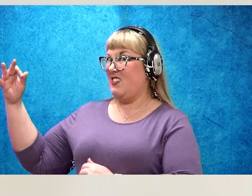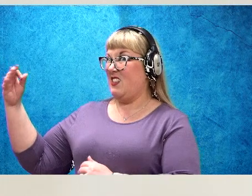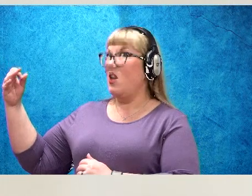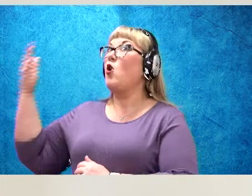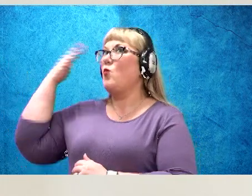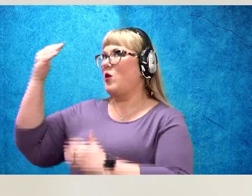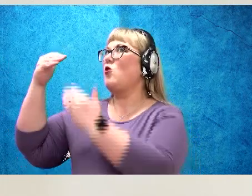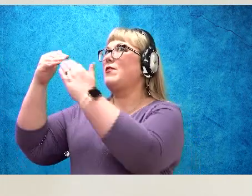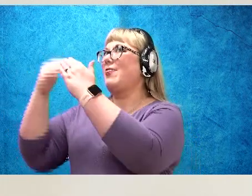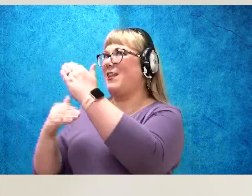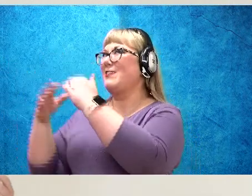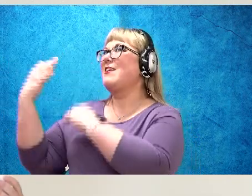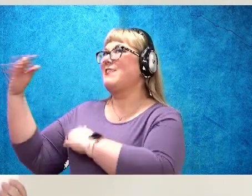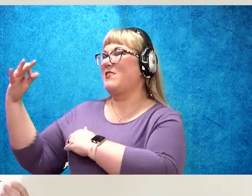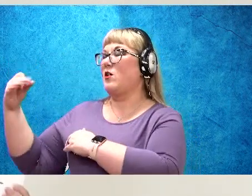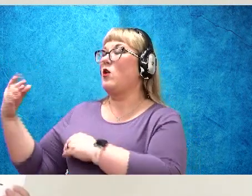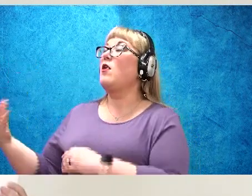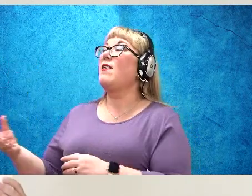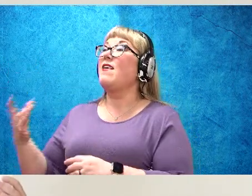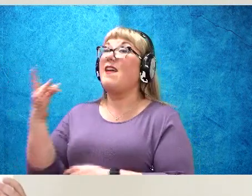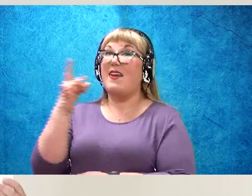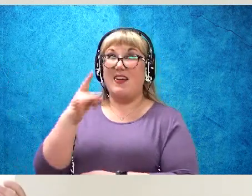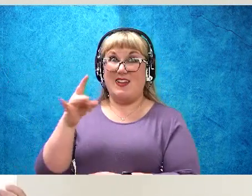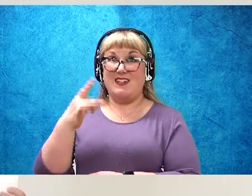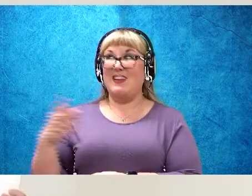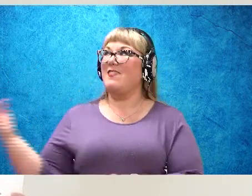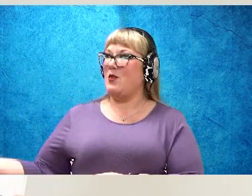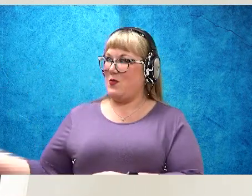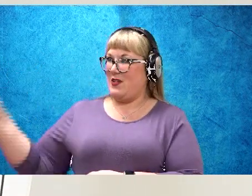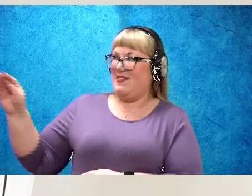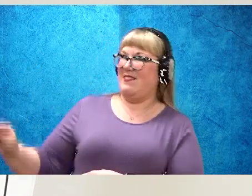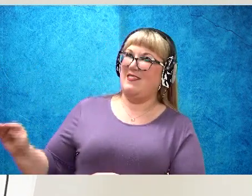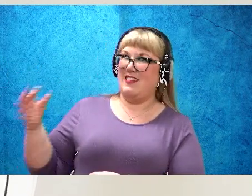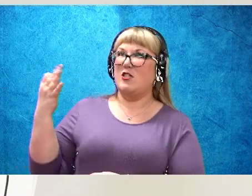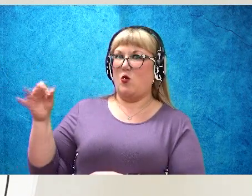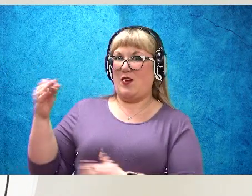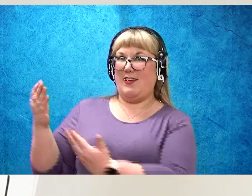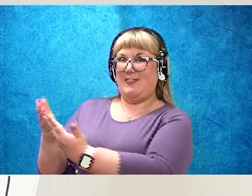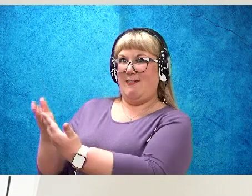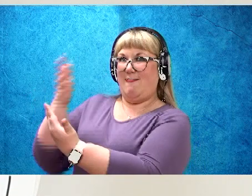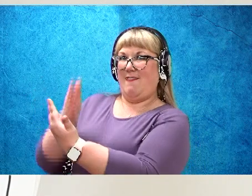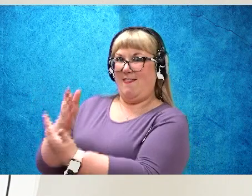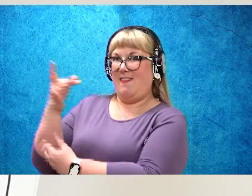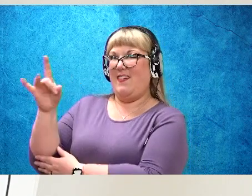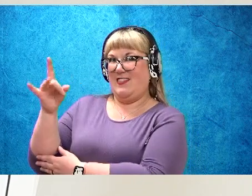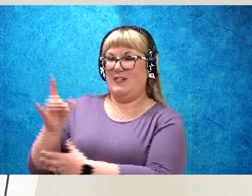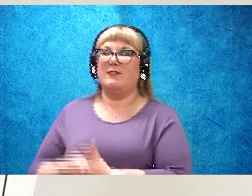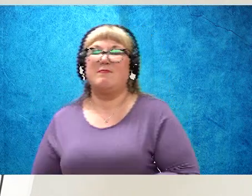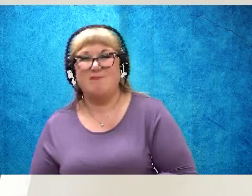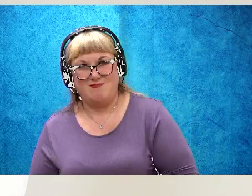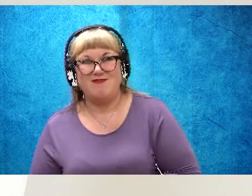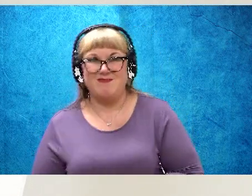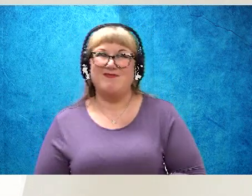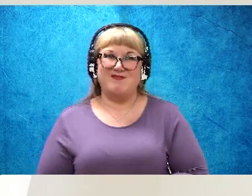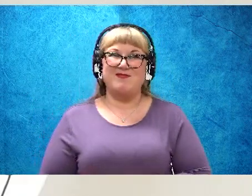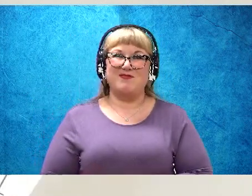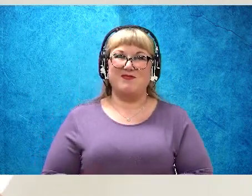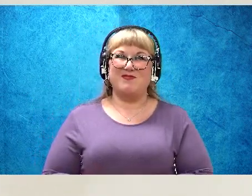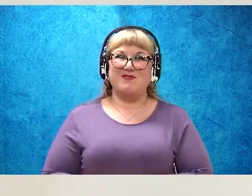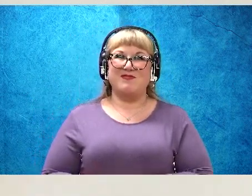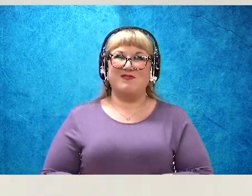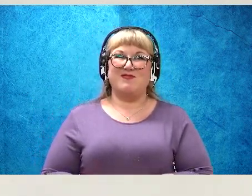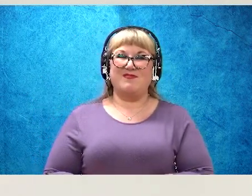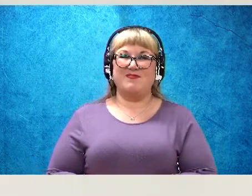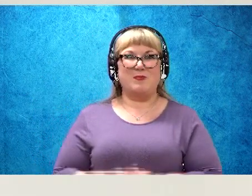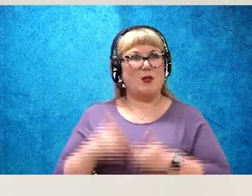than 19, so we are going to put, that's right, it's 1 less than 19. So let's put the 18 right before the